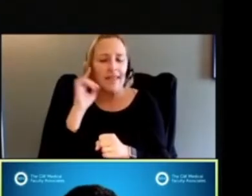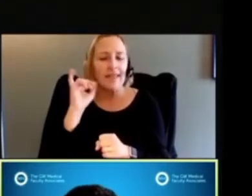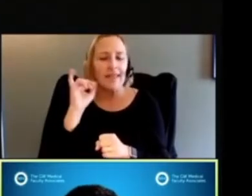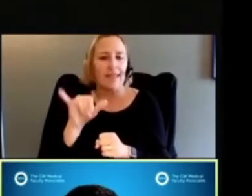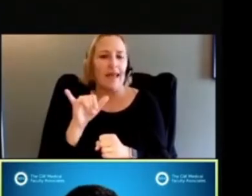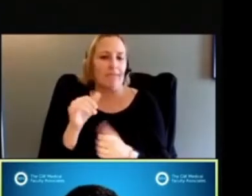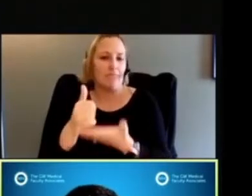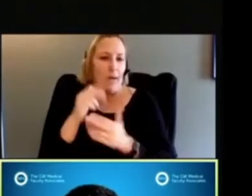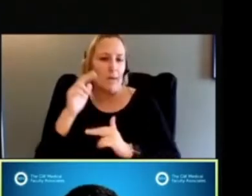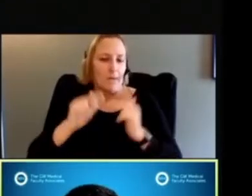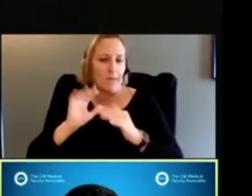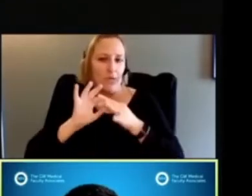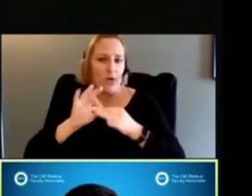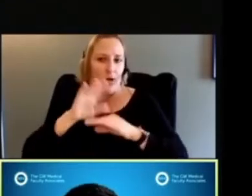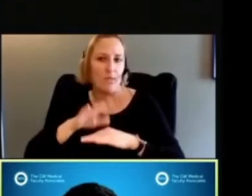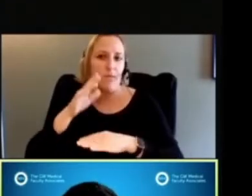sides.